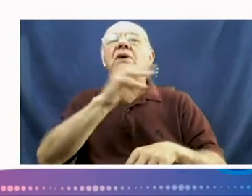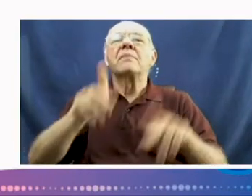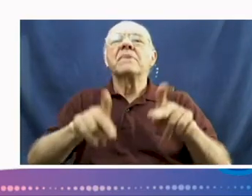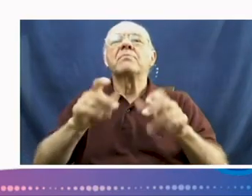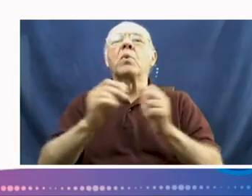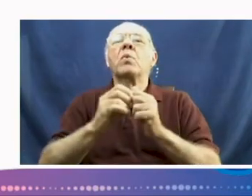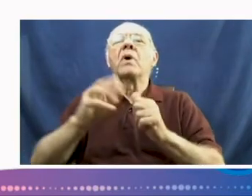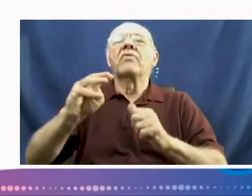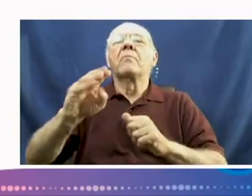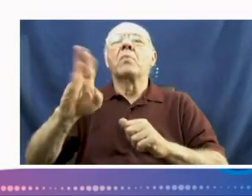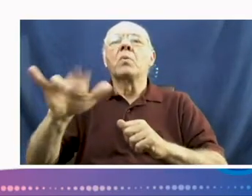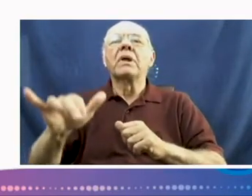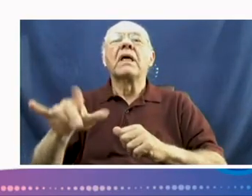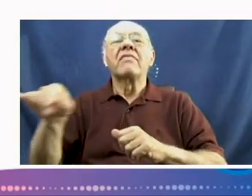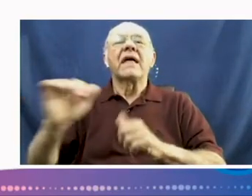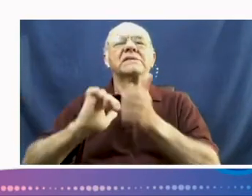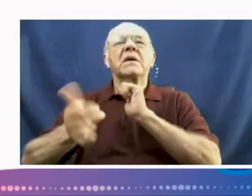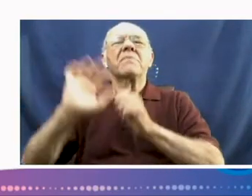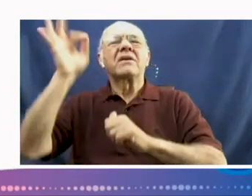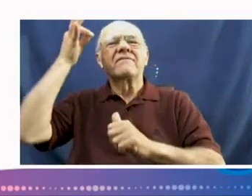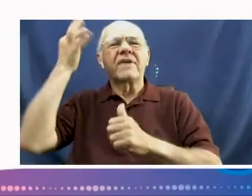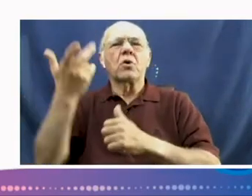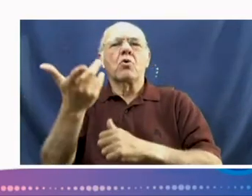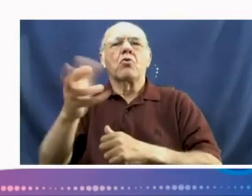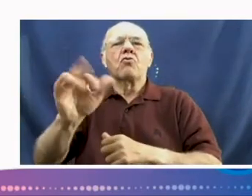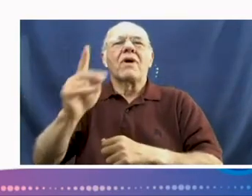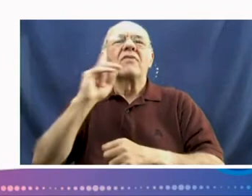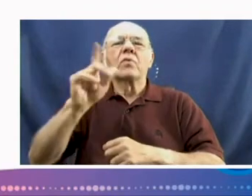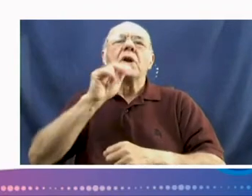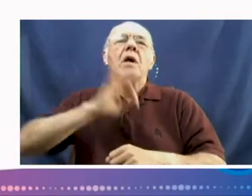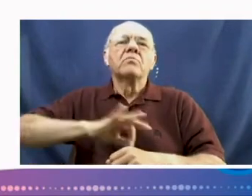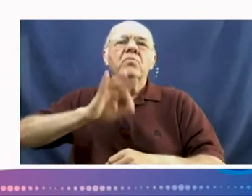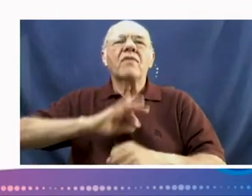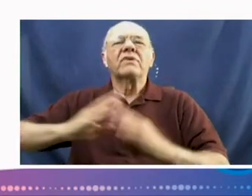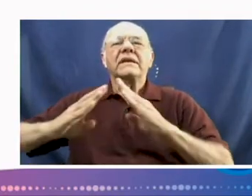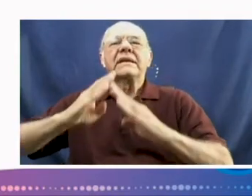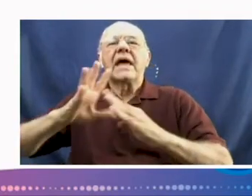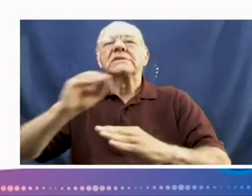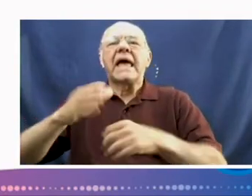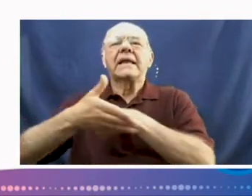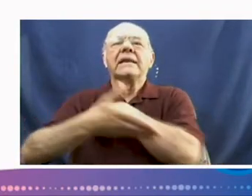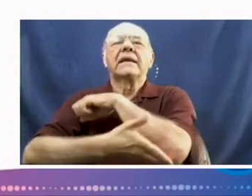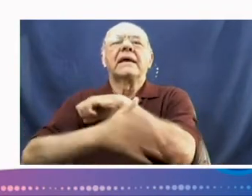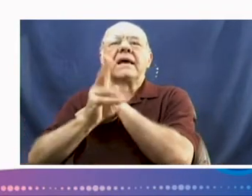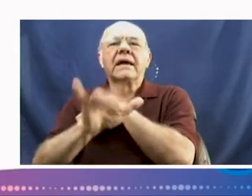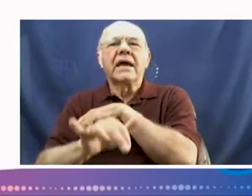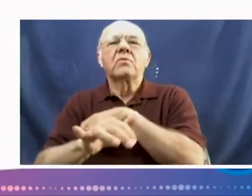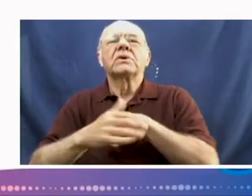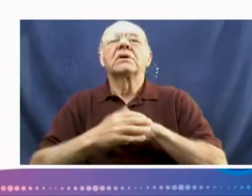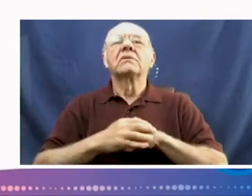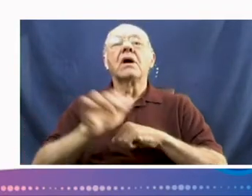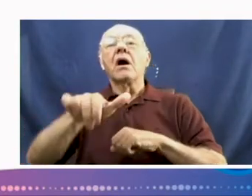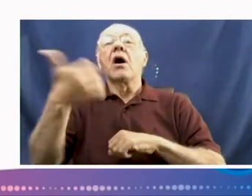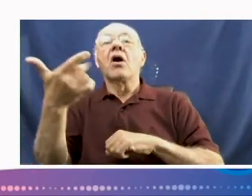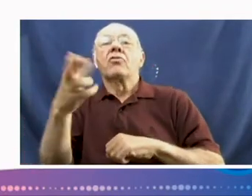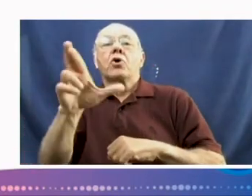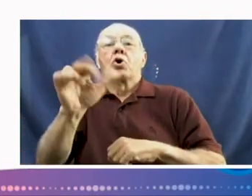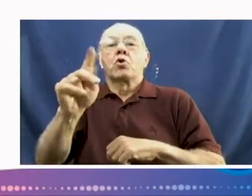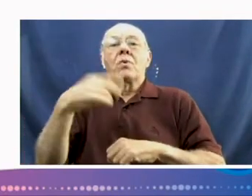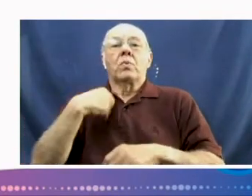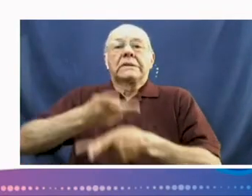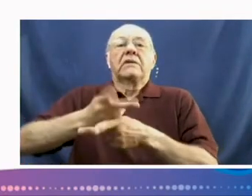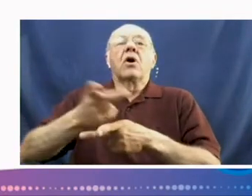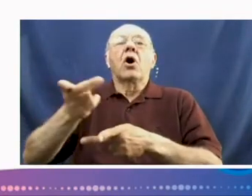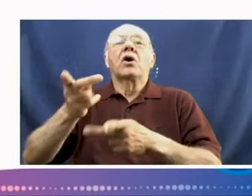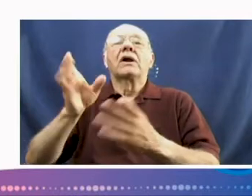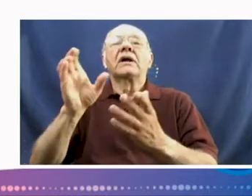competitive federal grant for nonprofits, municipalities, and counties. Other grants we administer are the Section